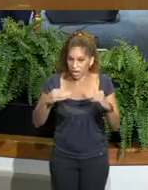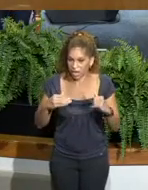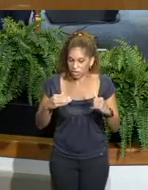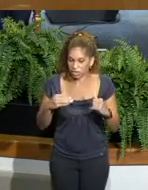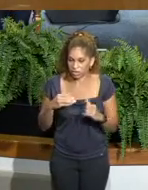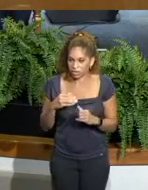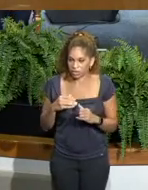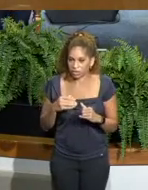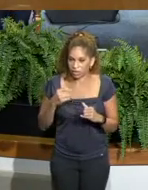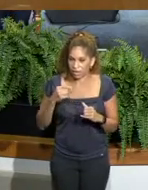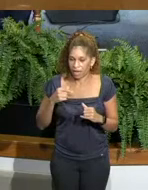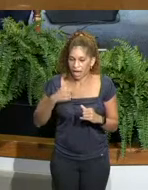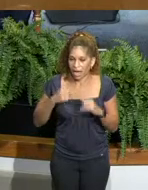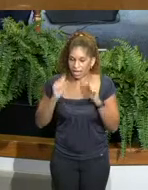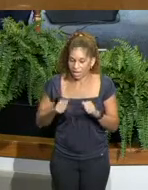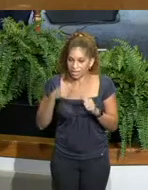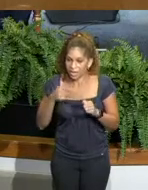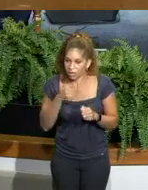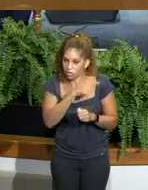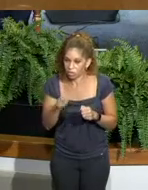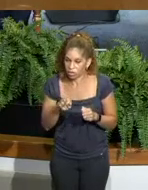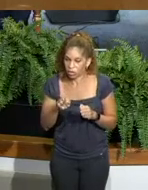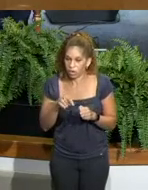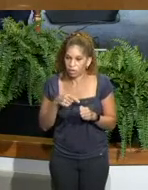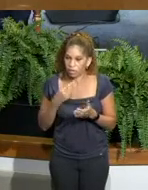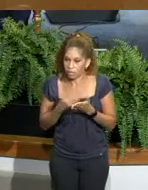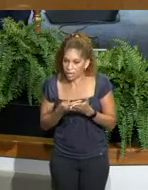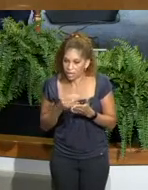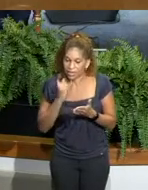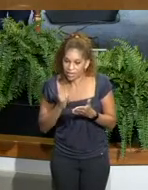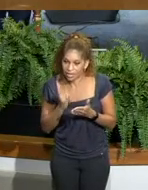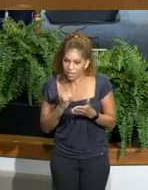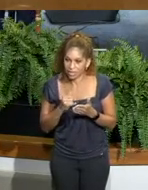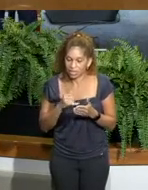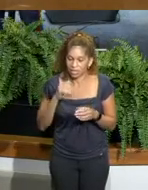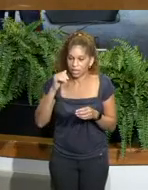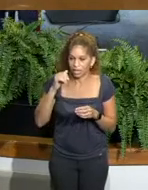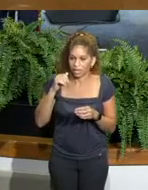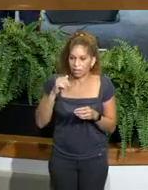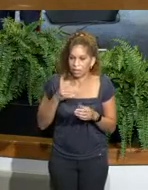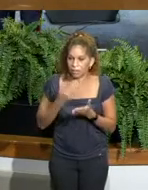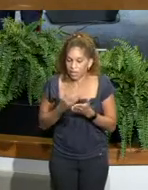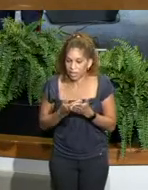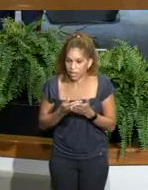I can tell you where the money is. The money is tied up in greedy corporate